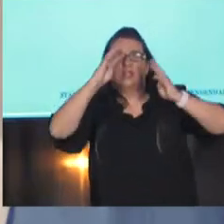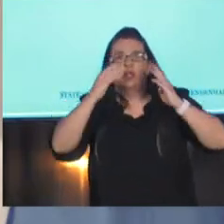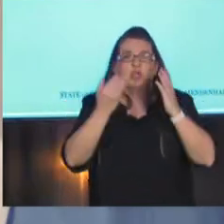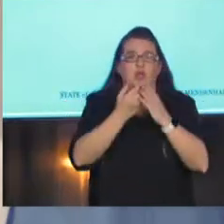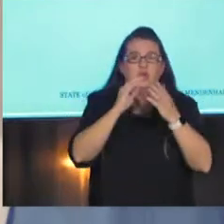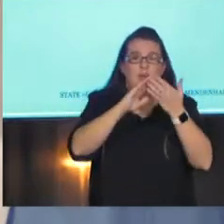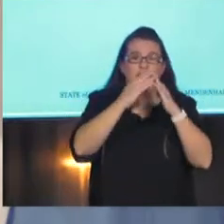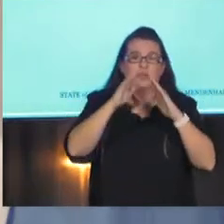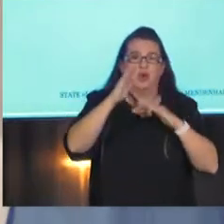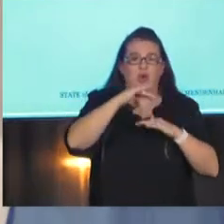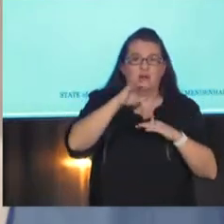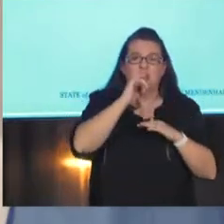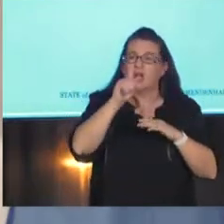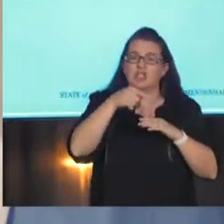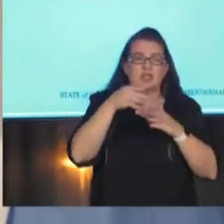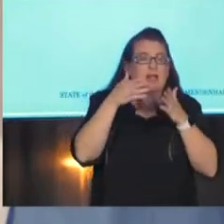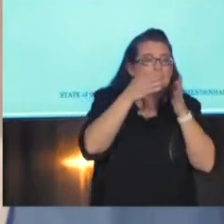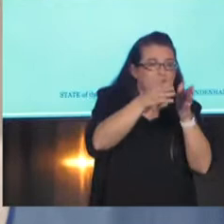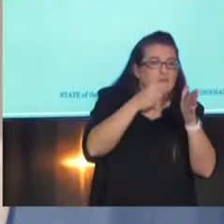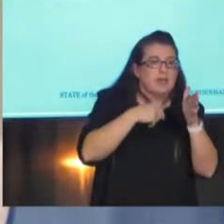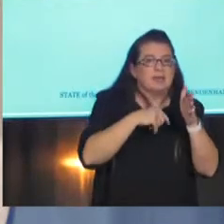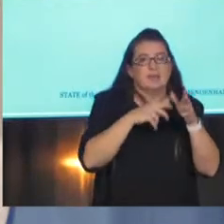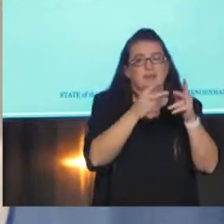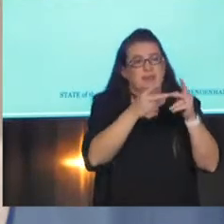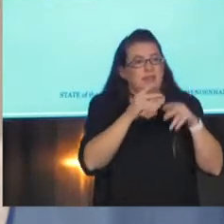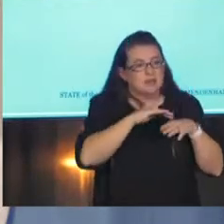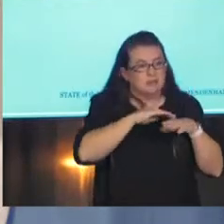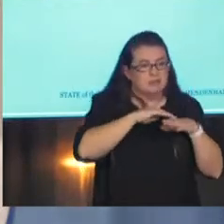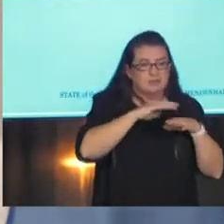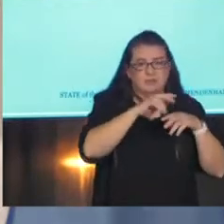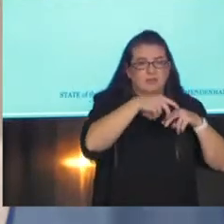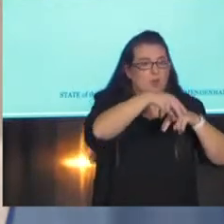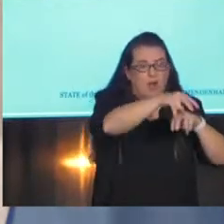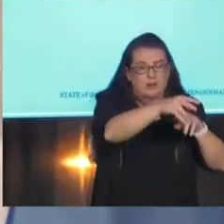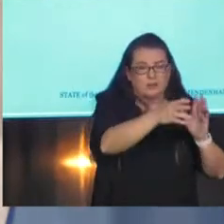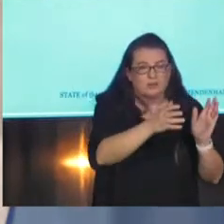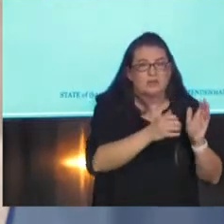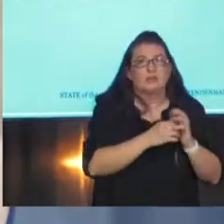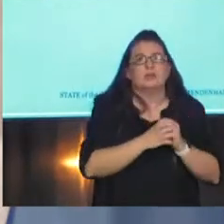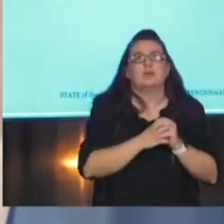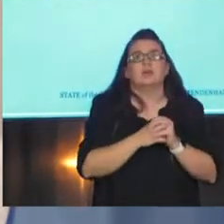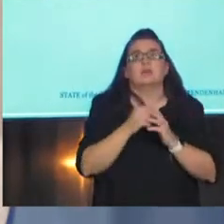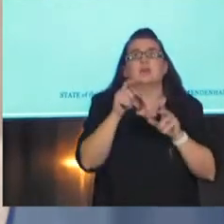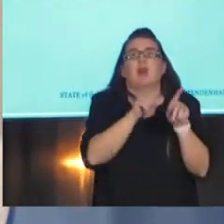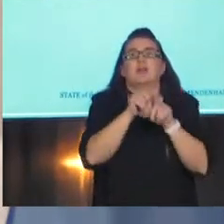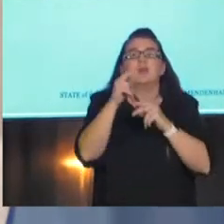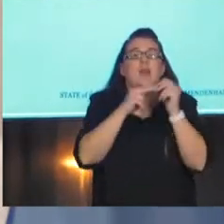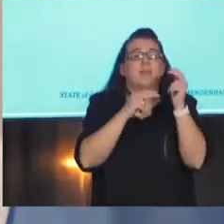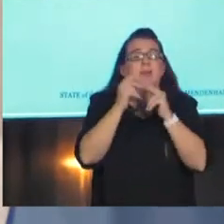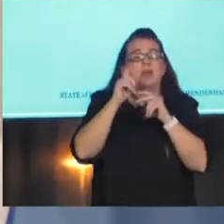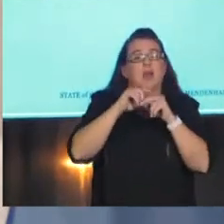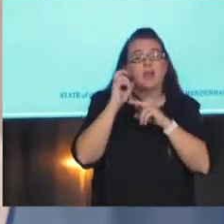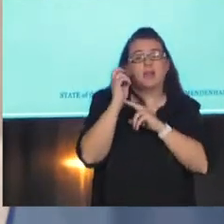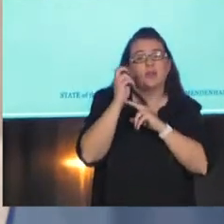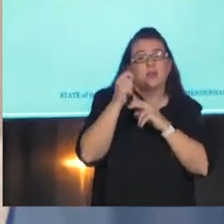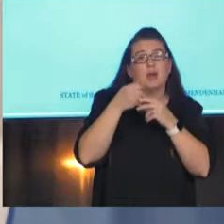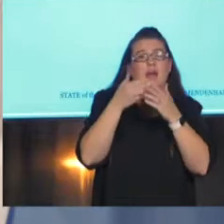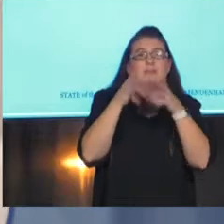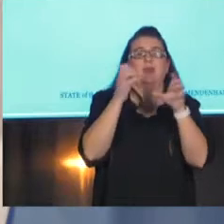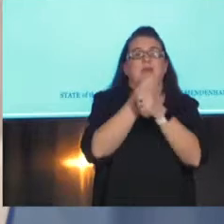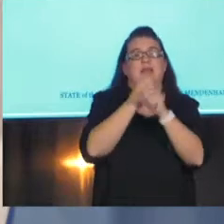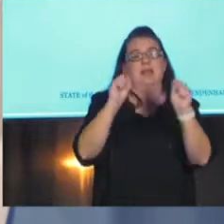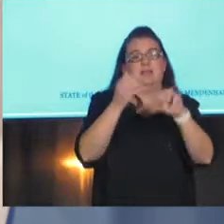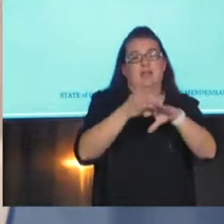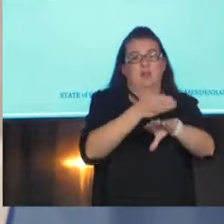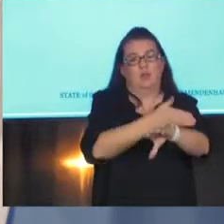beyond the streets and sidewalks in the station area plan, and to build on the transportation and the public safety improvements